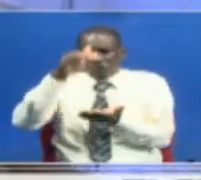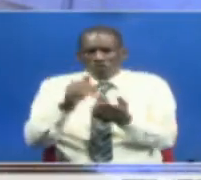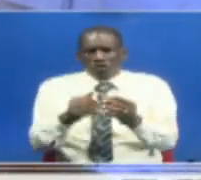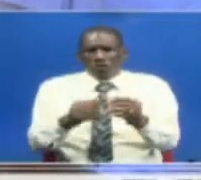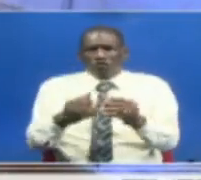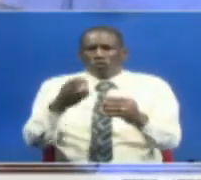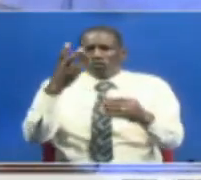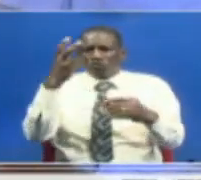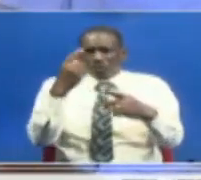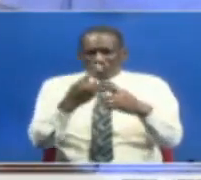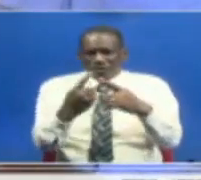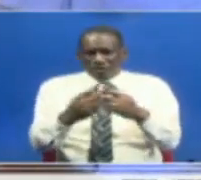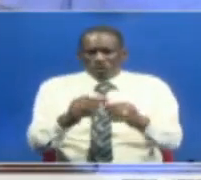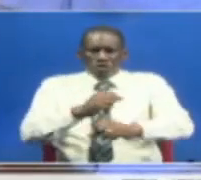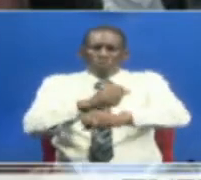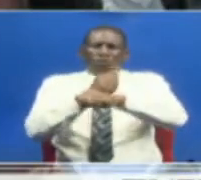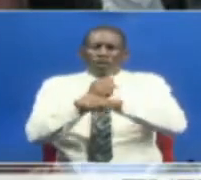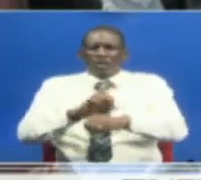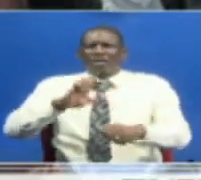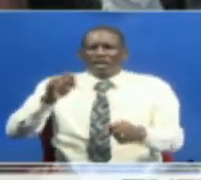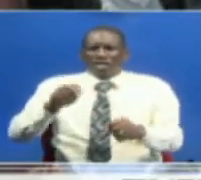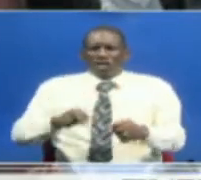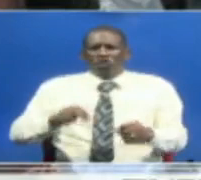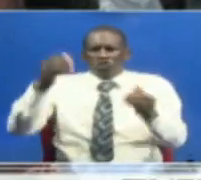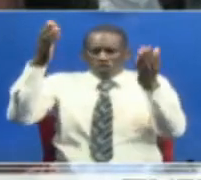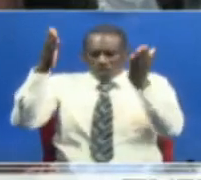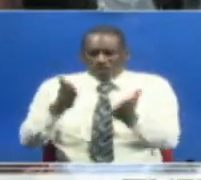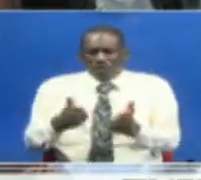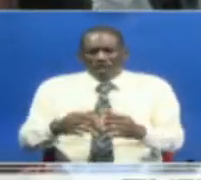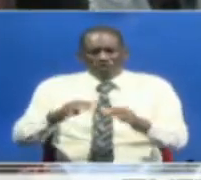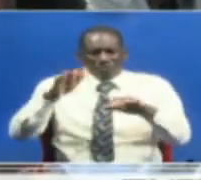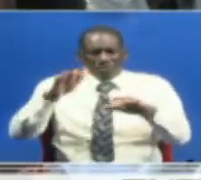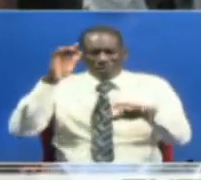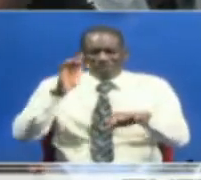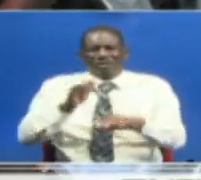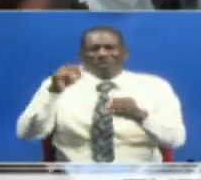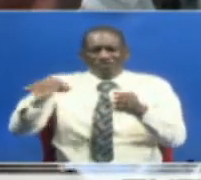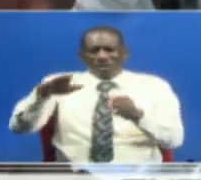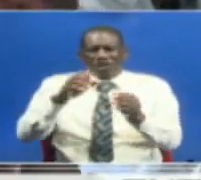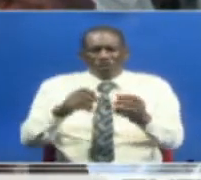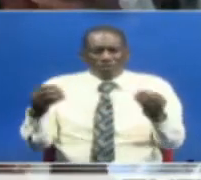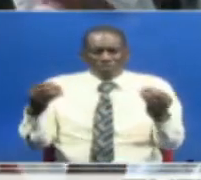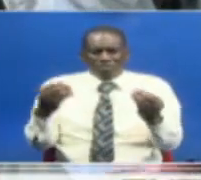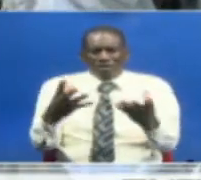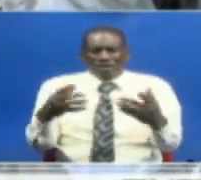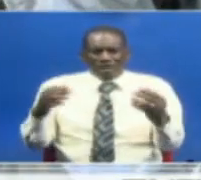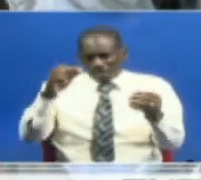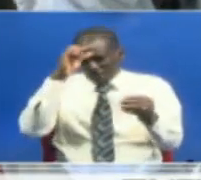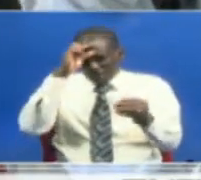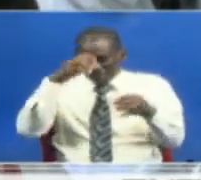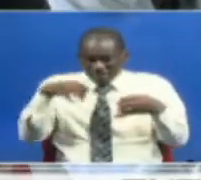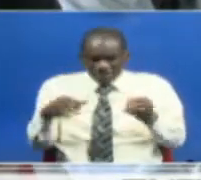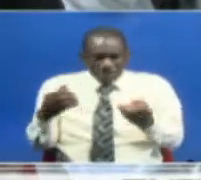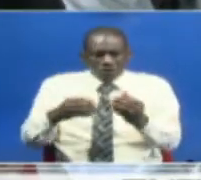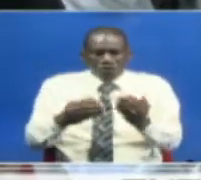decades, securing Kenya's North Rift has been a thorn in the flesh of successive governments, and such peace efforts are a